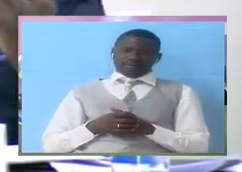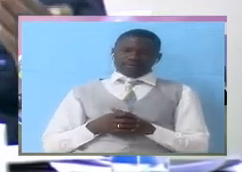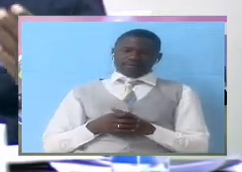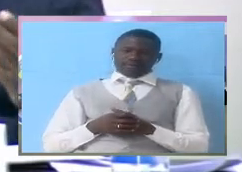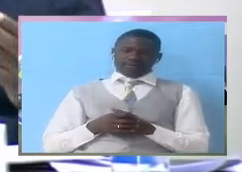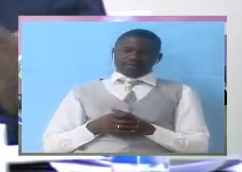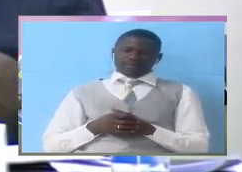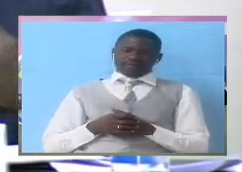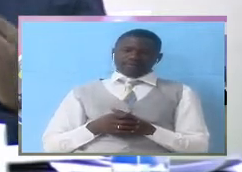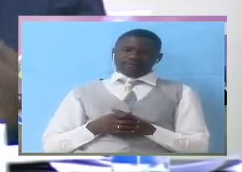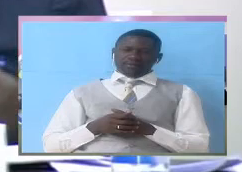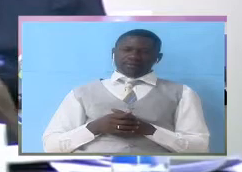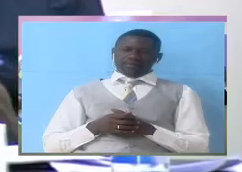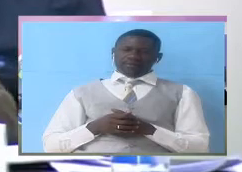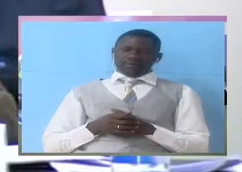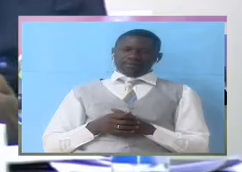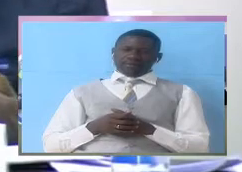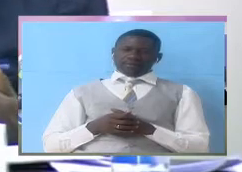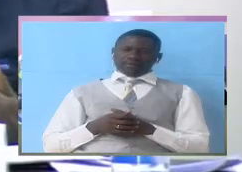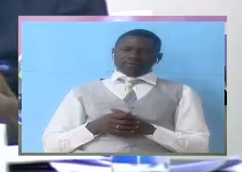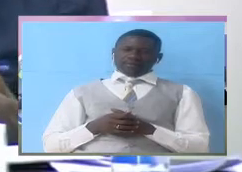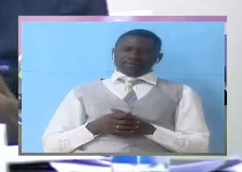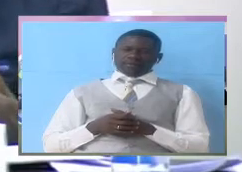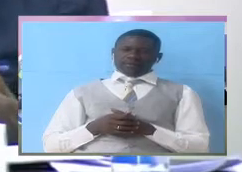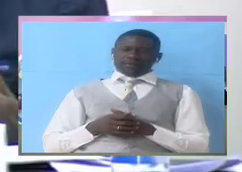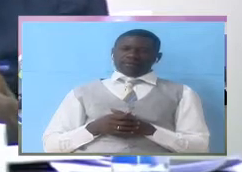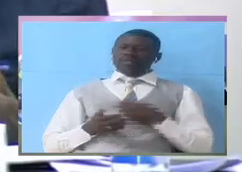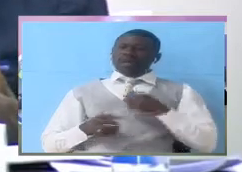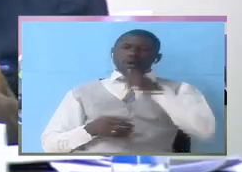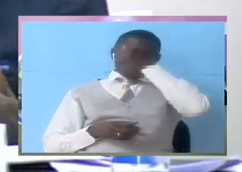In spite of the working arrangements,